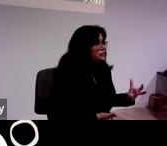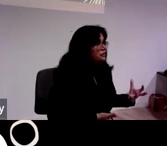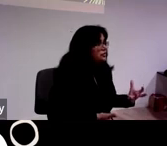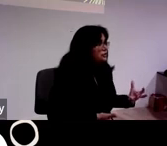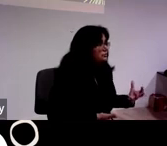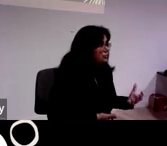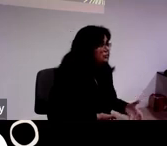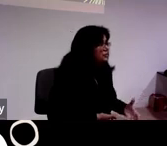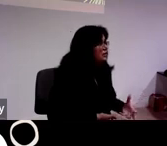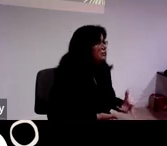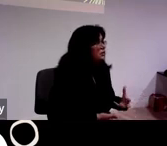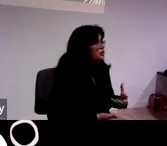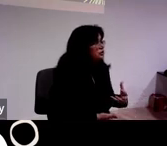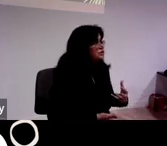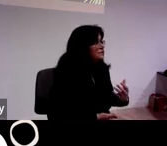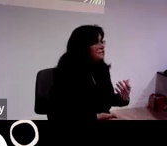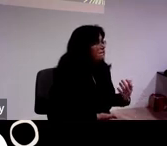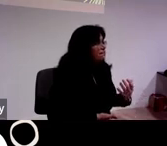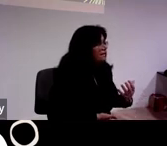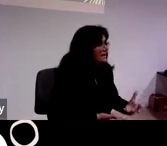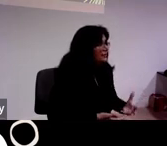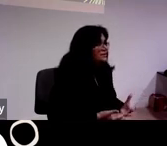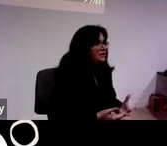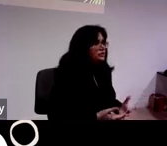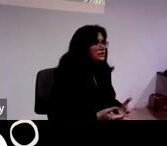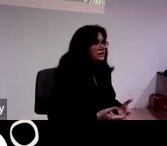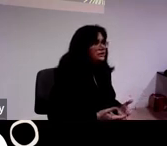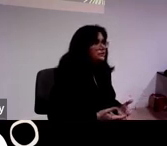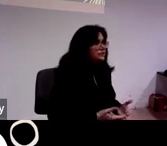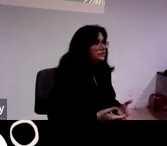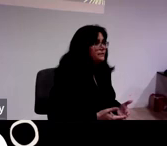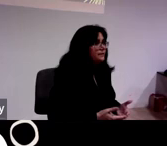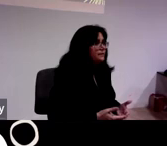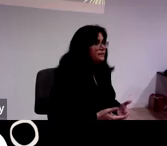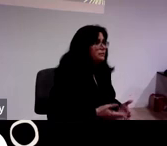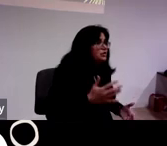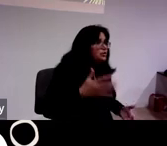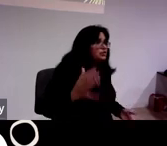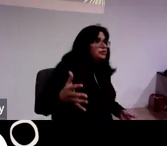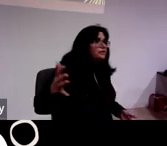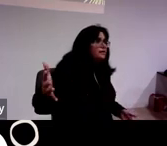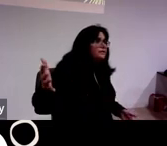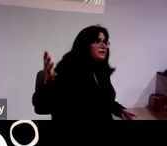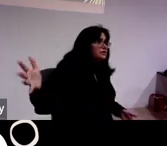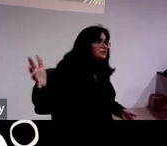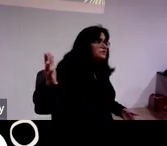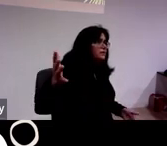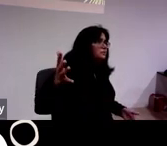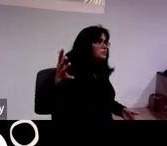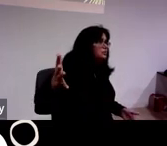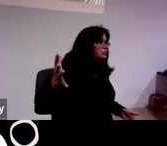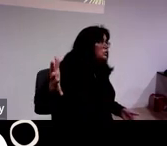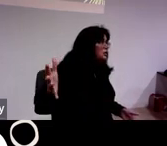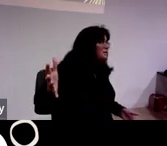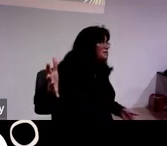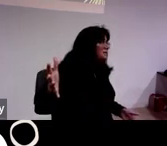our research, but also our pedagogy and our international engagement. Because we know that Indigenous